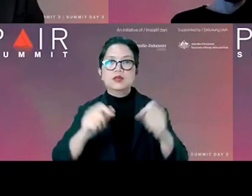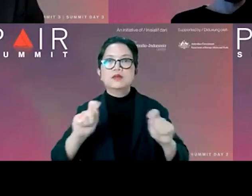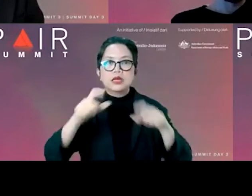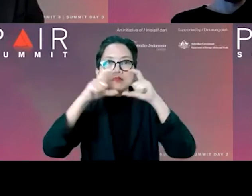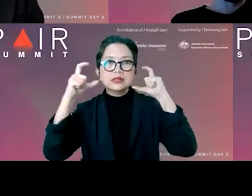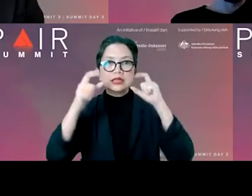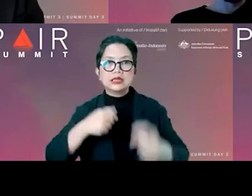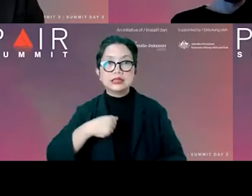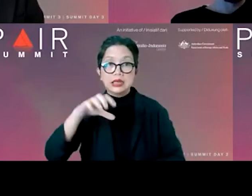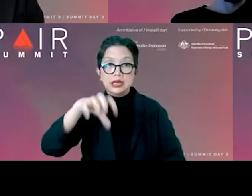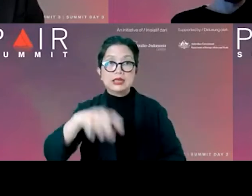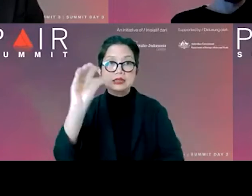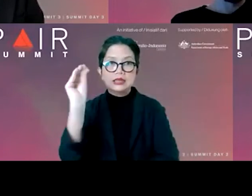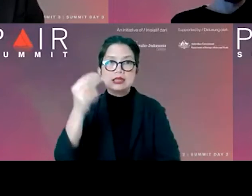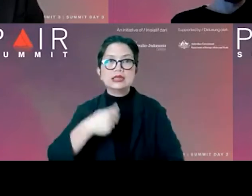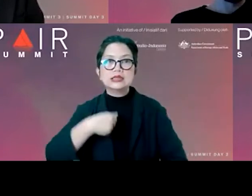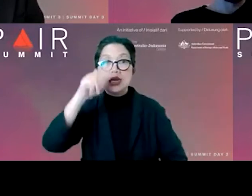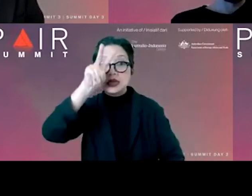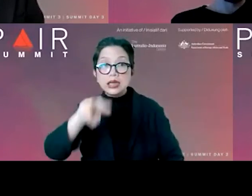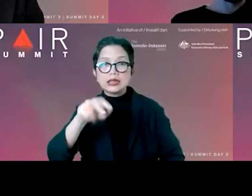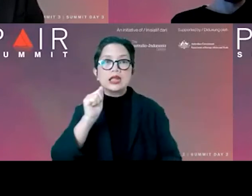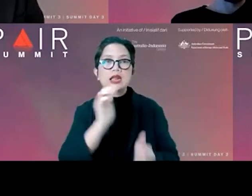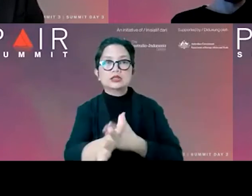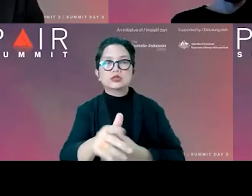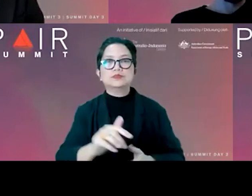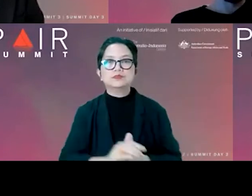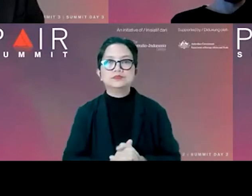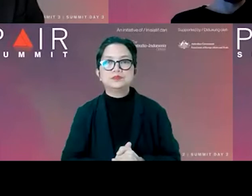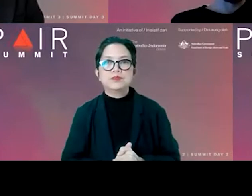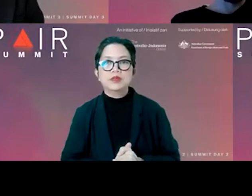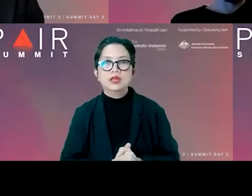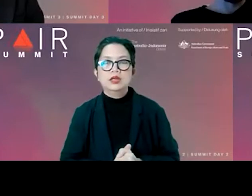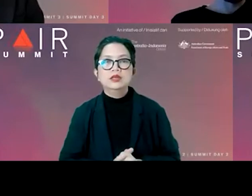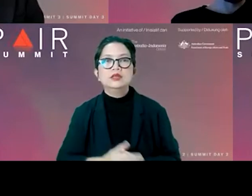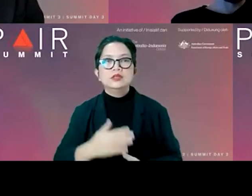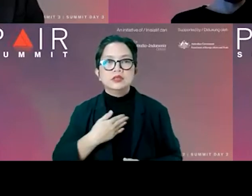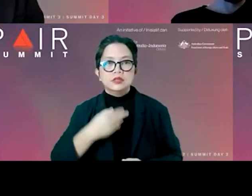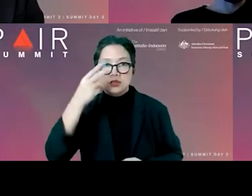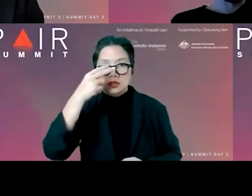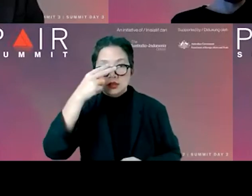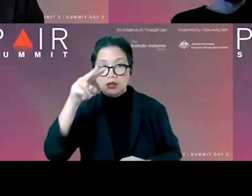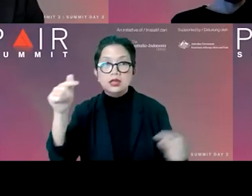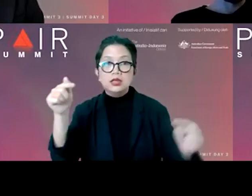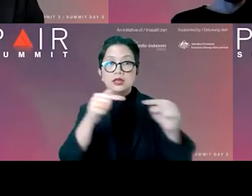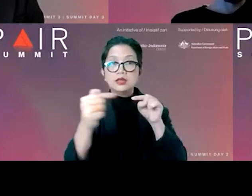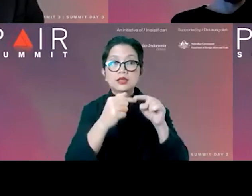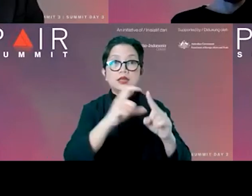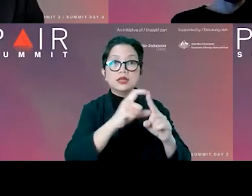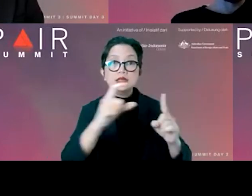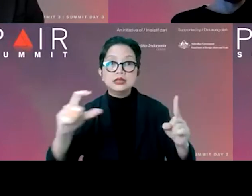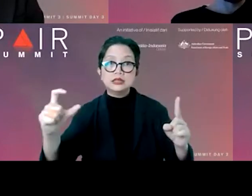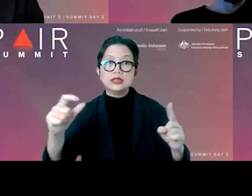see that these unifying sort of digital acceleration points have been really, creation of online channels and